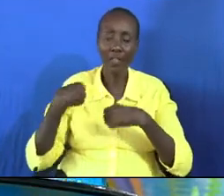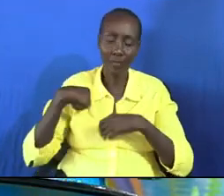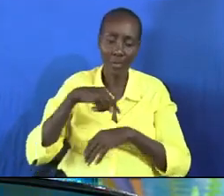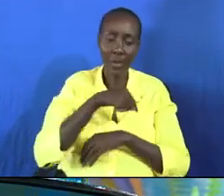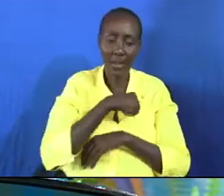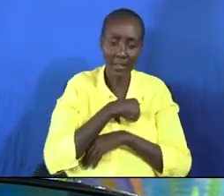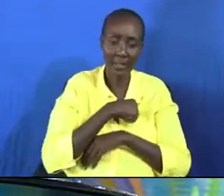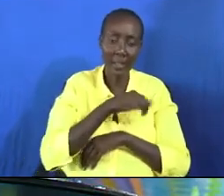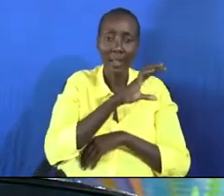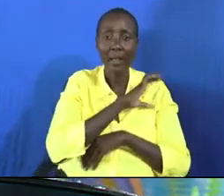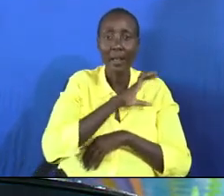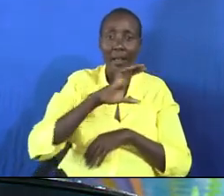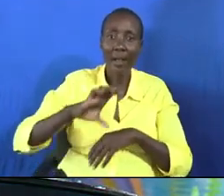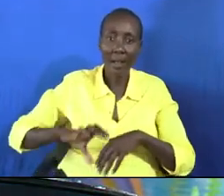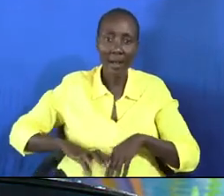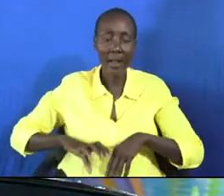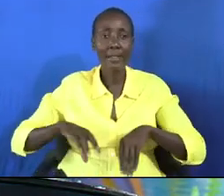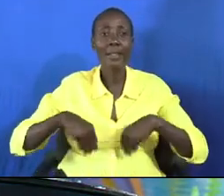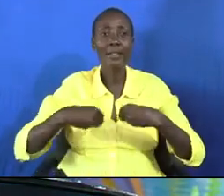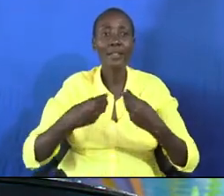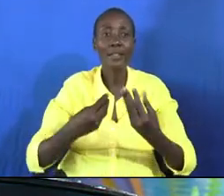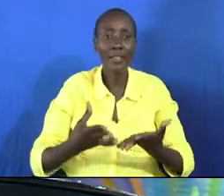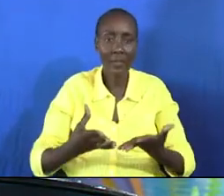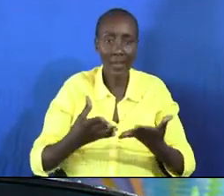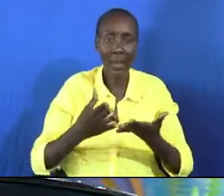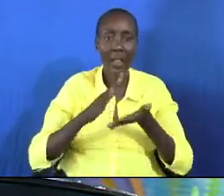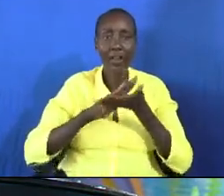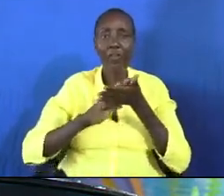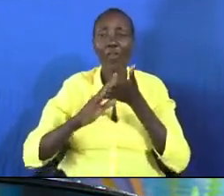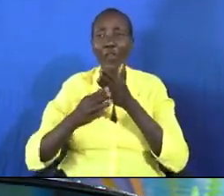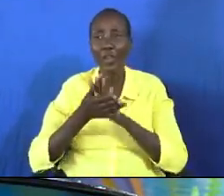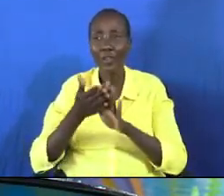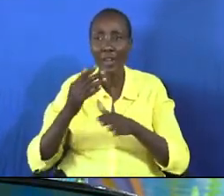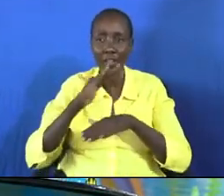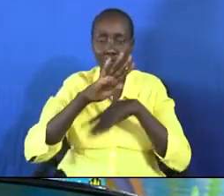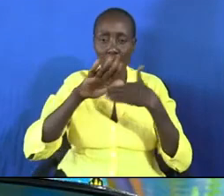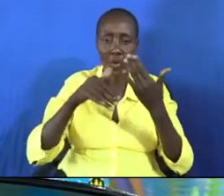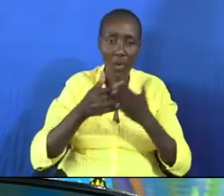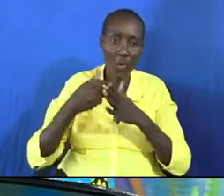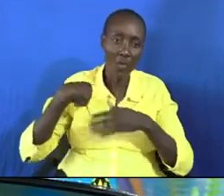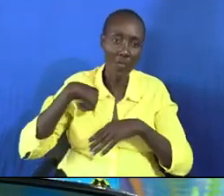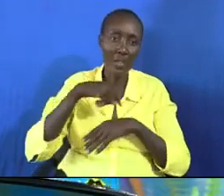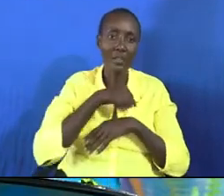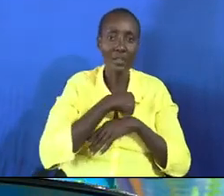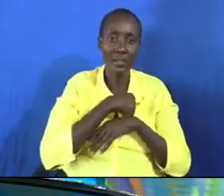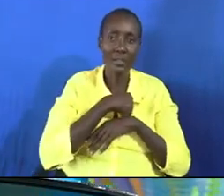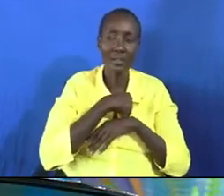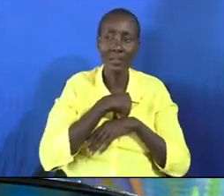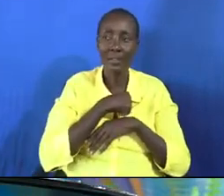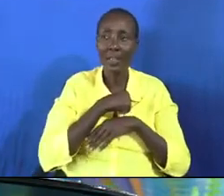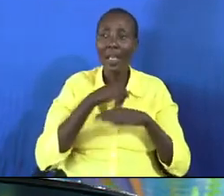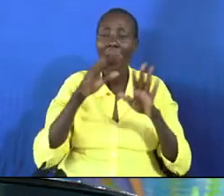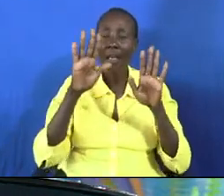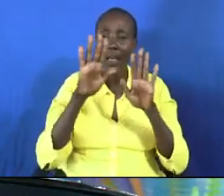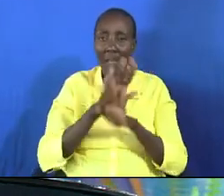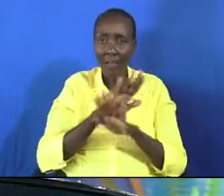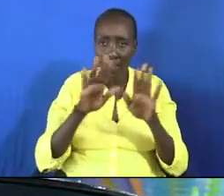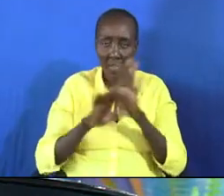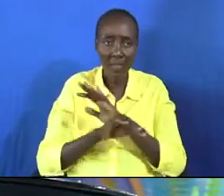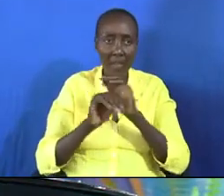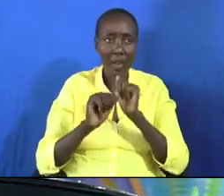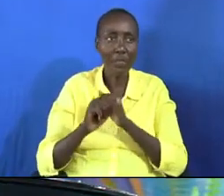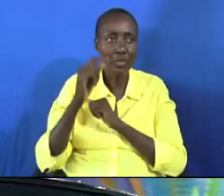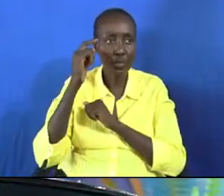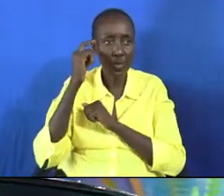us. Christ has provided forgiveness for all of us. All things that you can